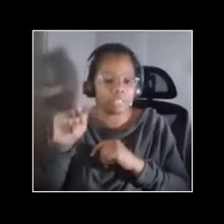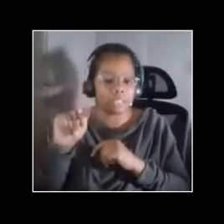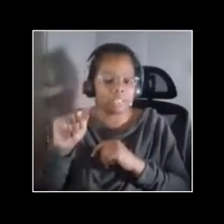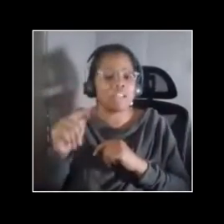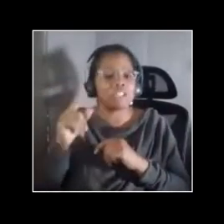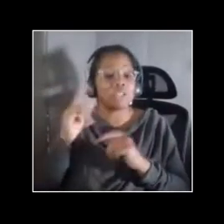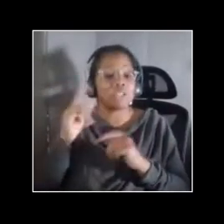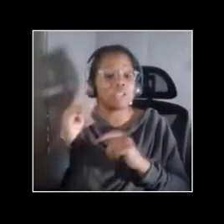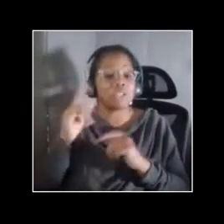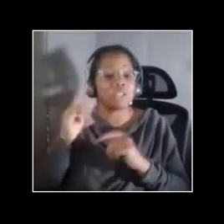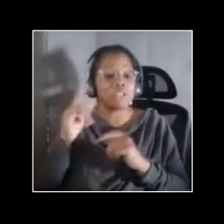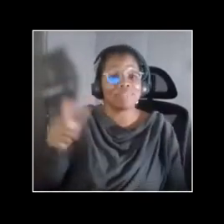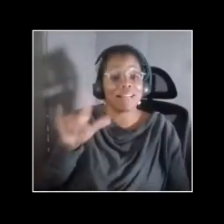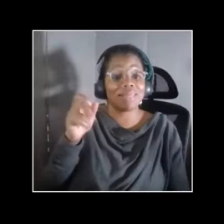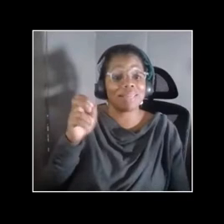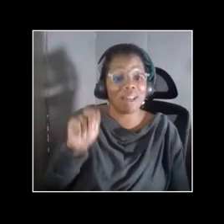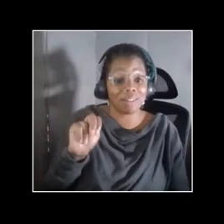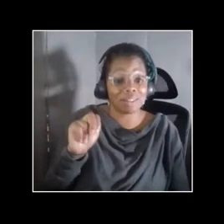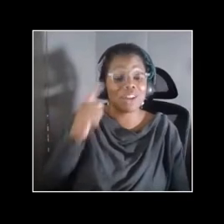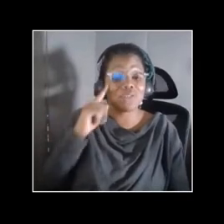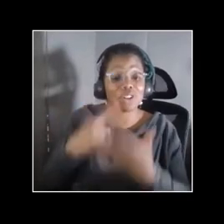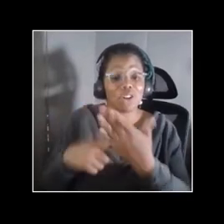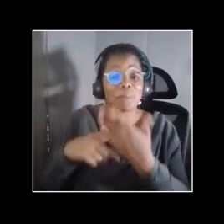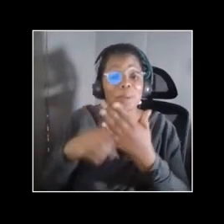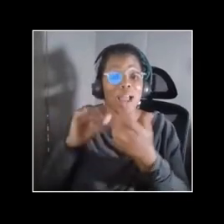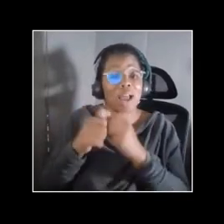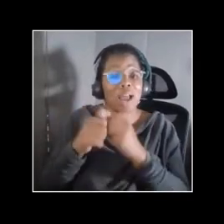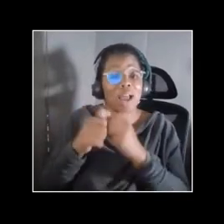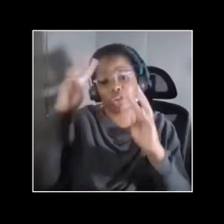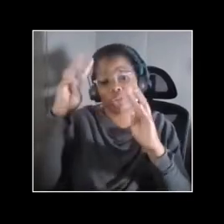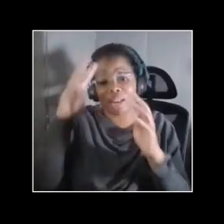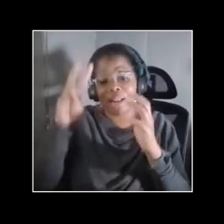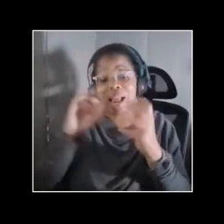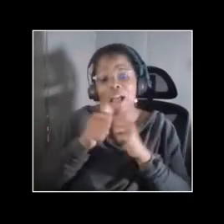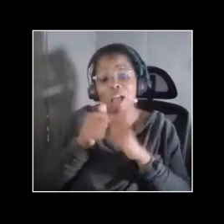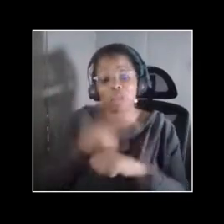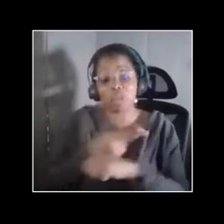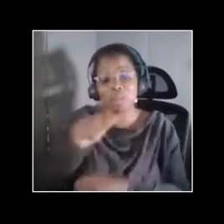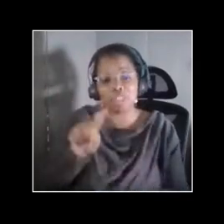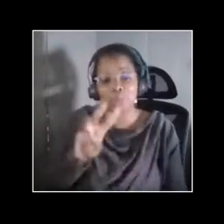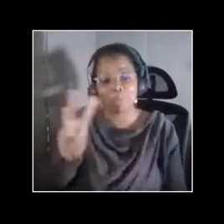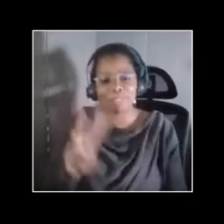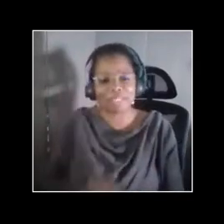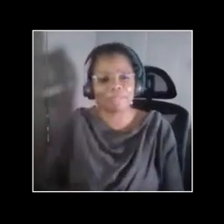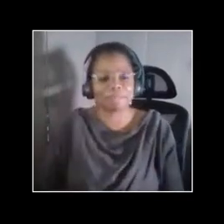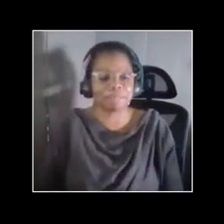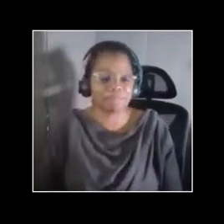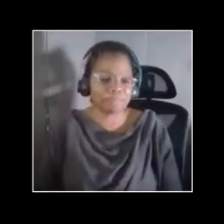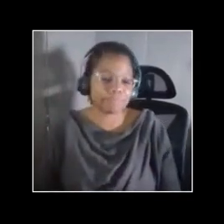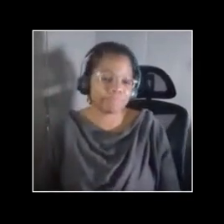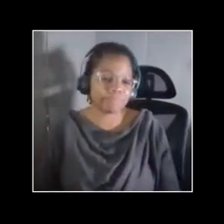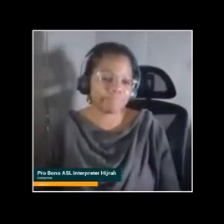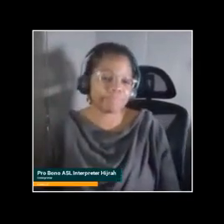hand it over to Lan to really talk about how we created and how you can use the website.